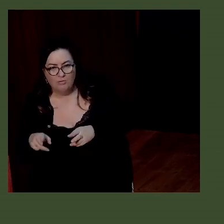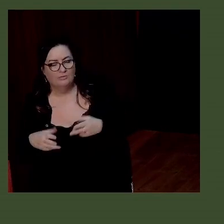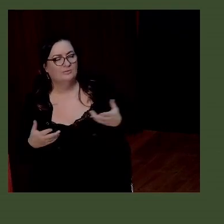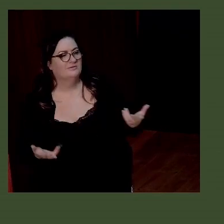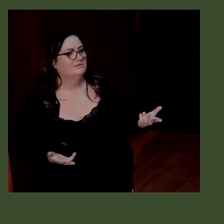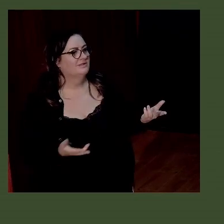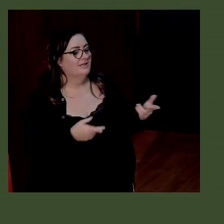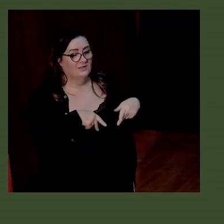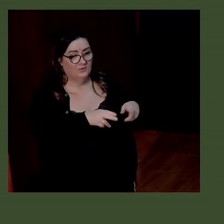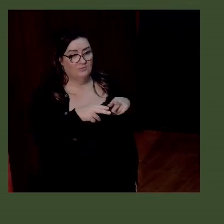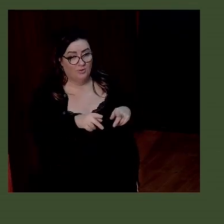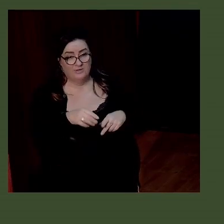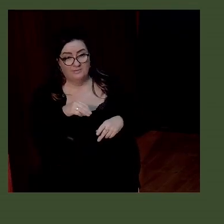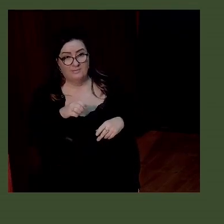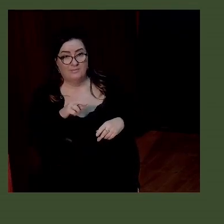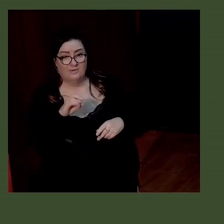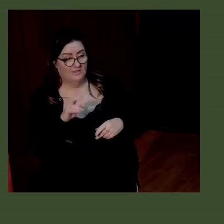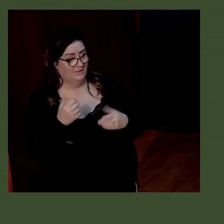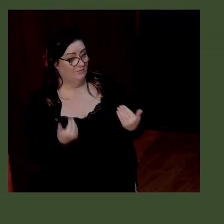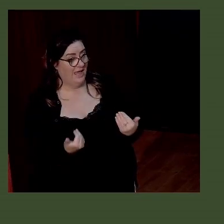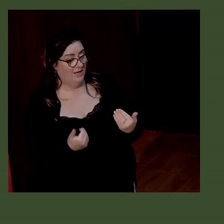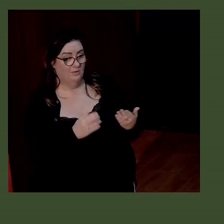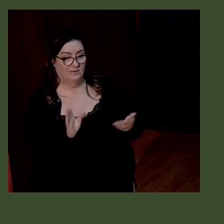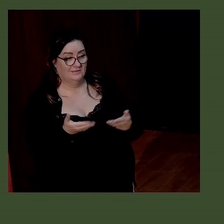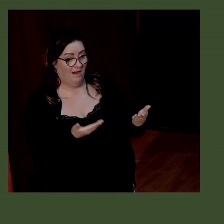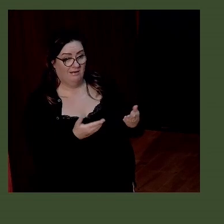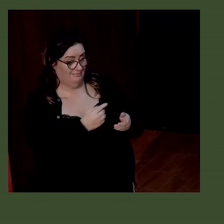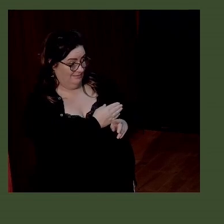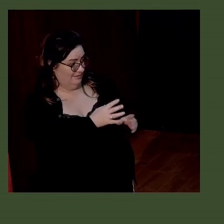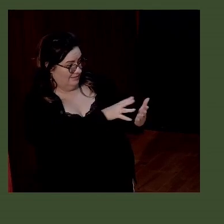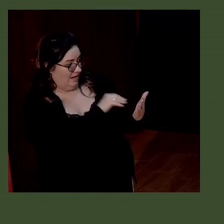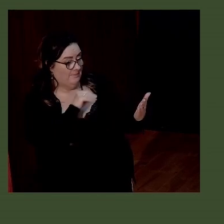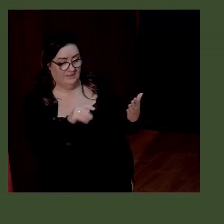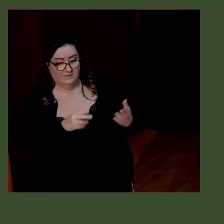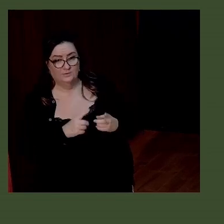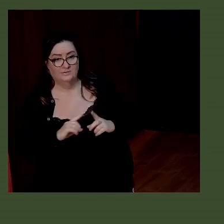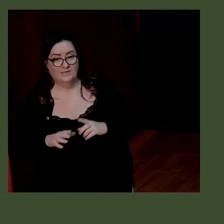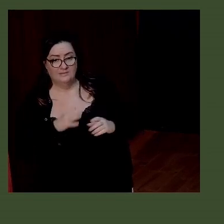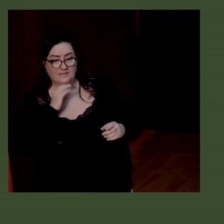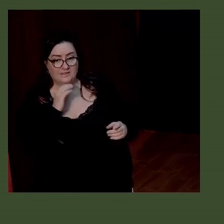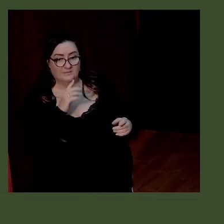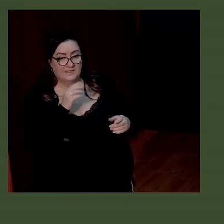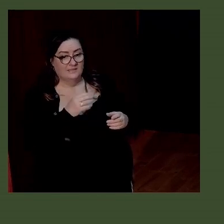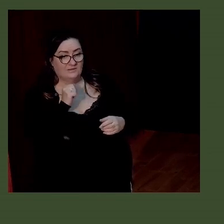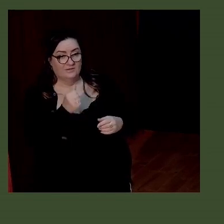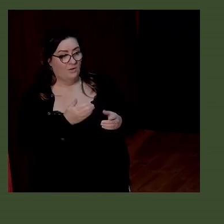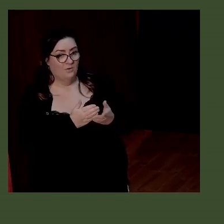fact, the road scheme in Merino is what planners are now reintroducing elsewhere, because it stops cars going through the